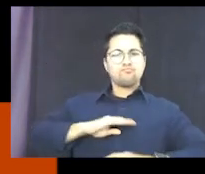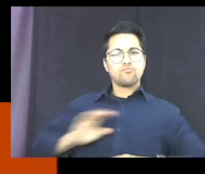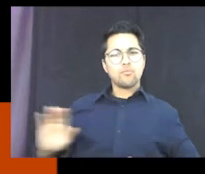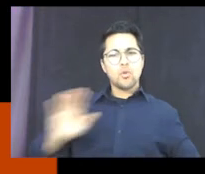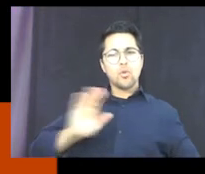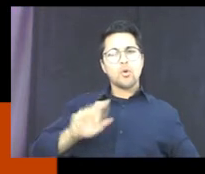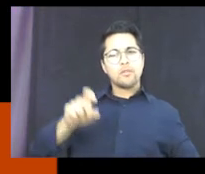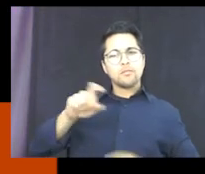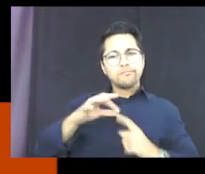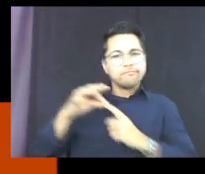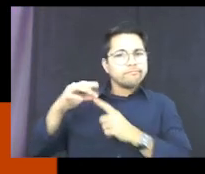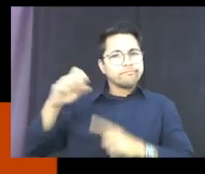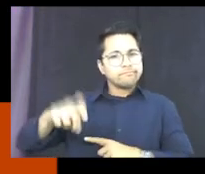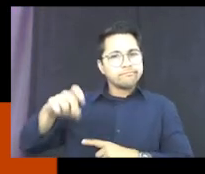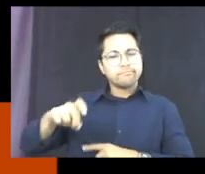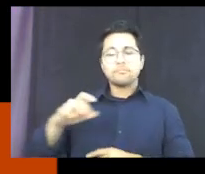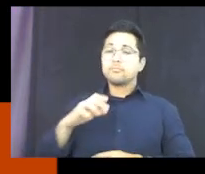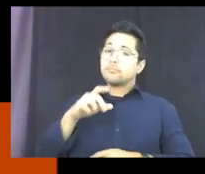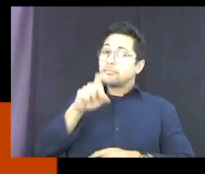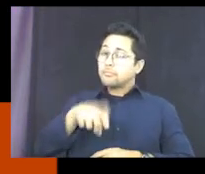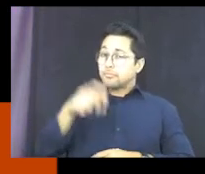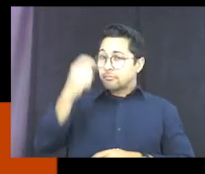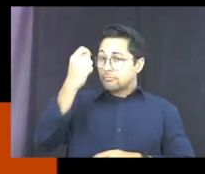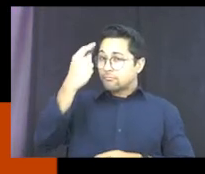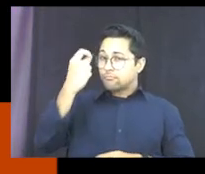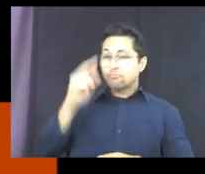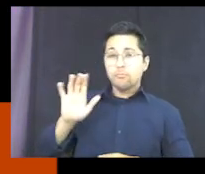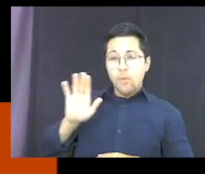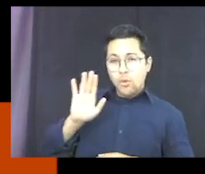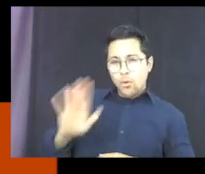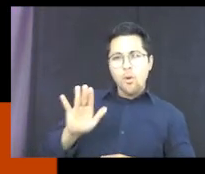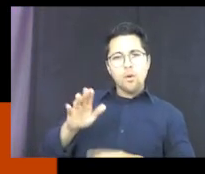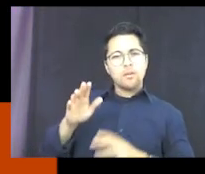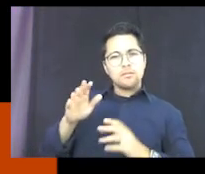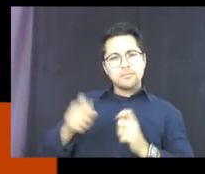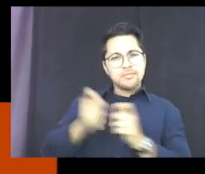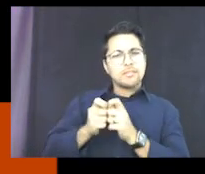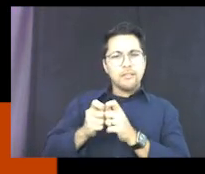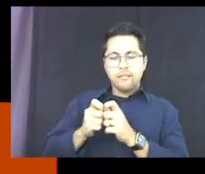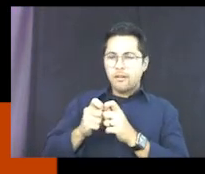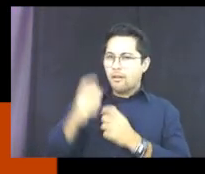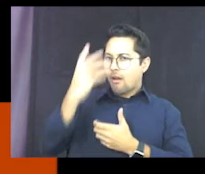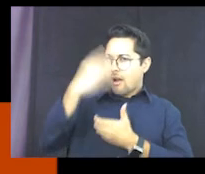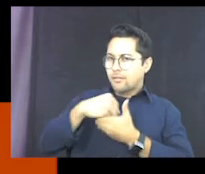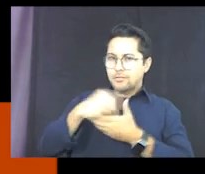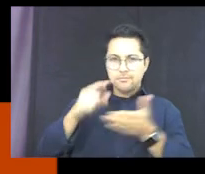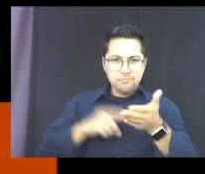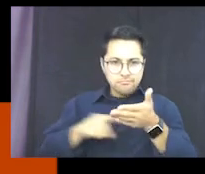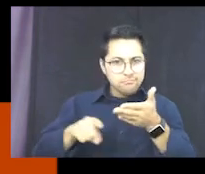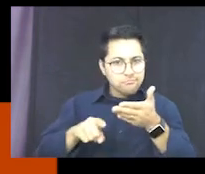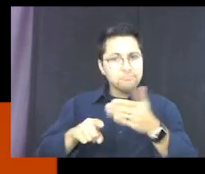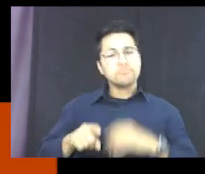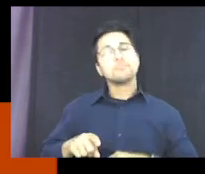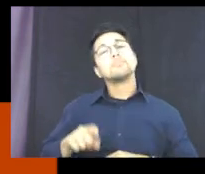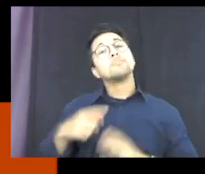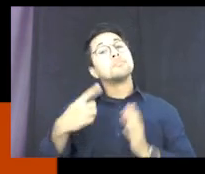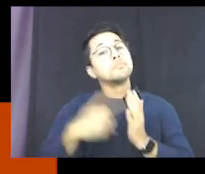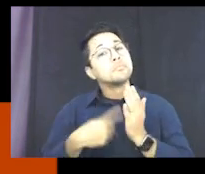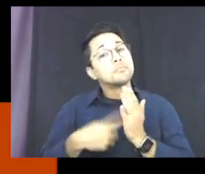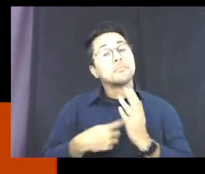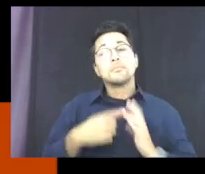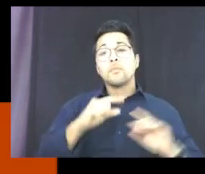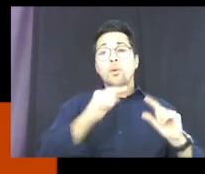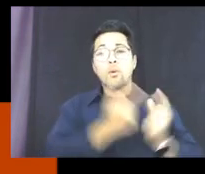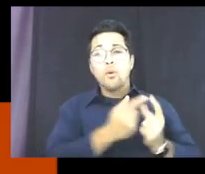your unique needs and understands your distinct autistic subtype. Sometimes a